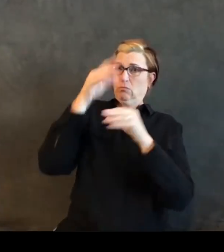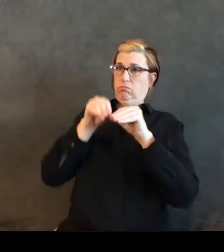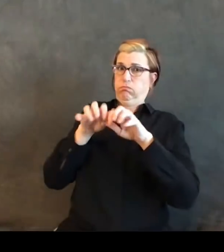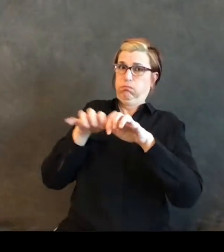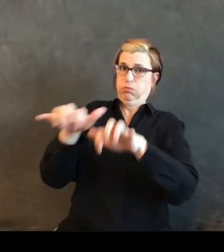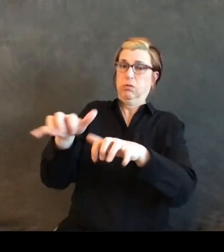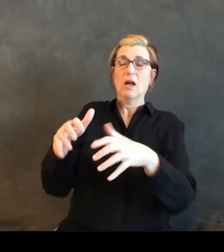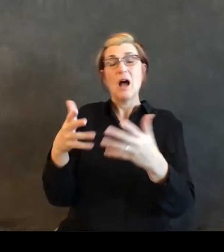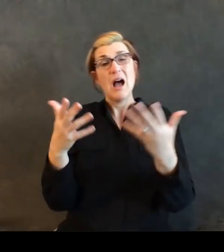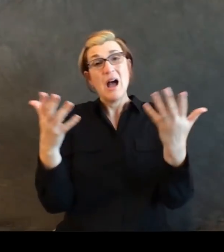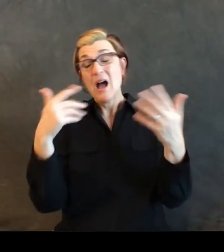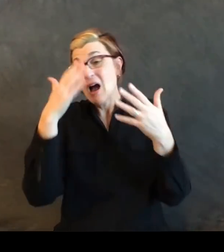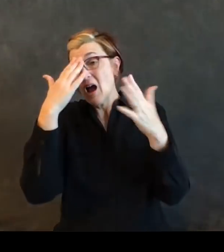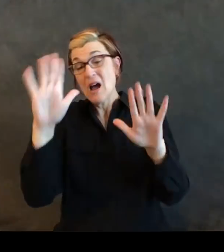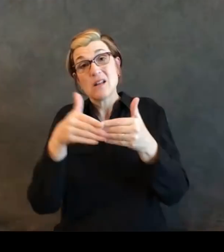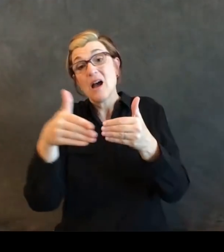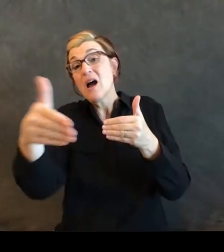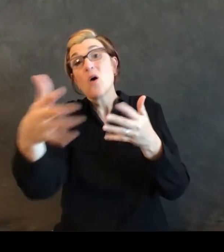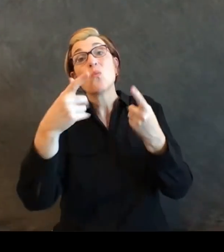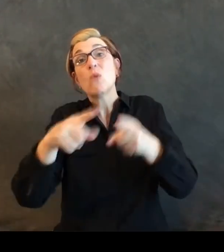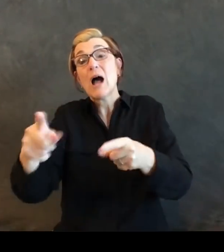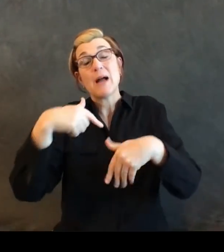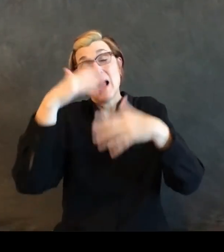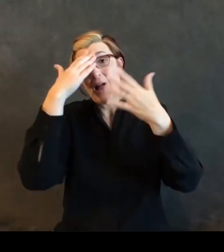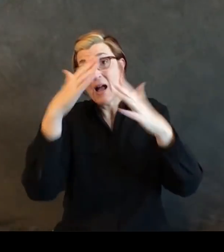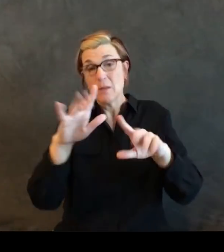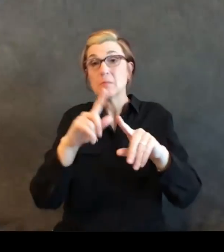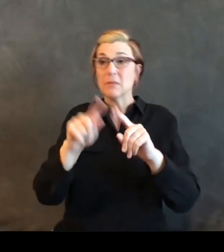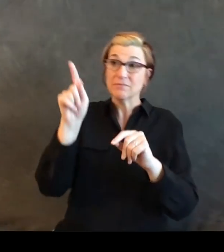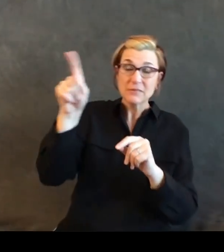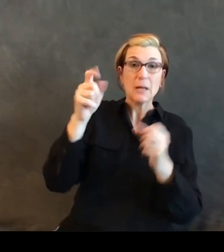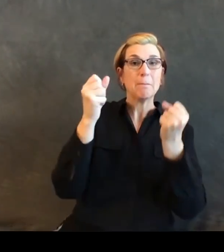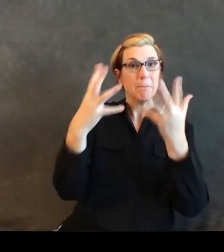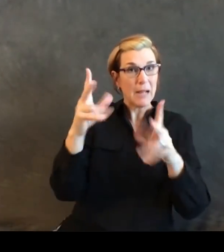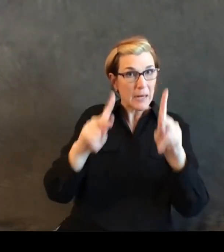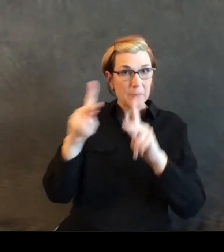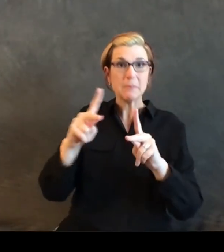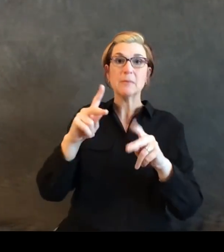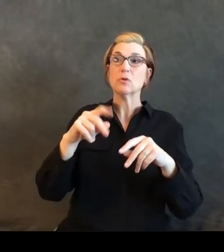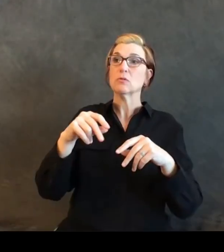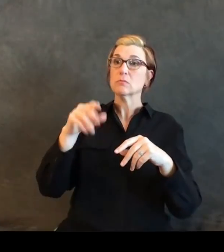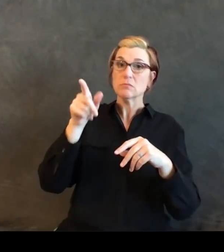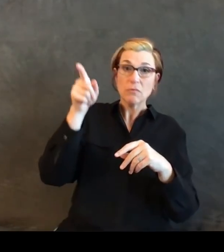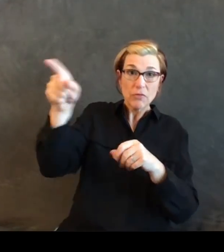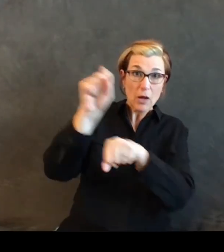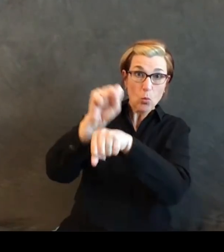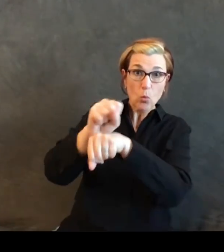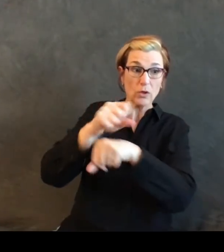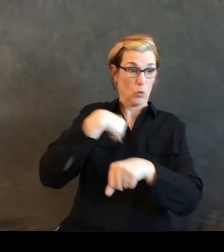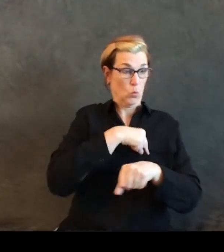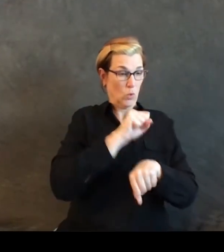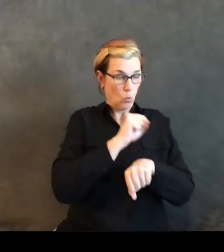But there's a lot of good, capable people working on it with us, and our teams are working very well with the state representatives.